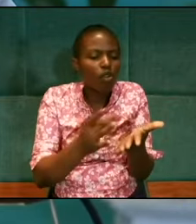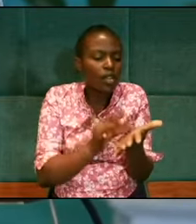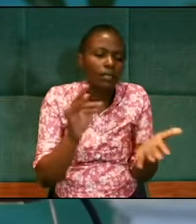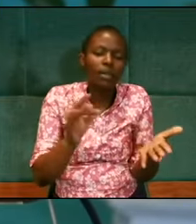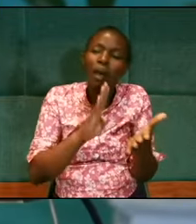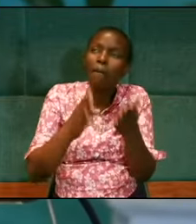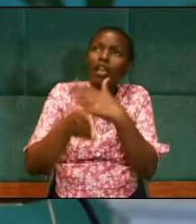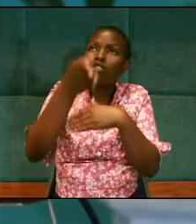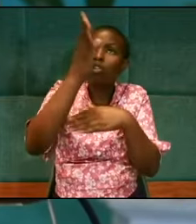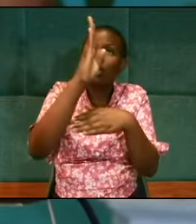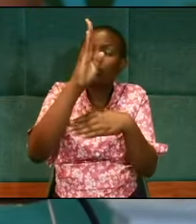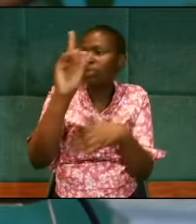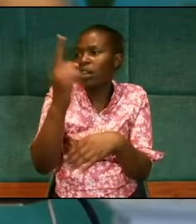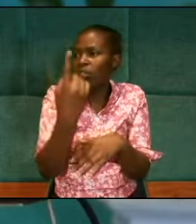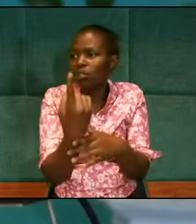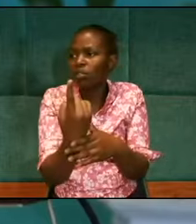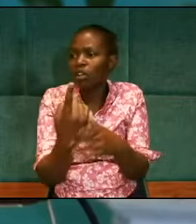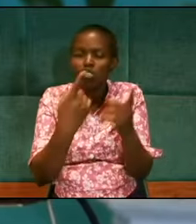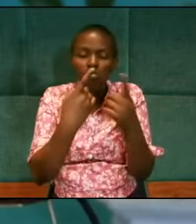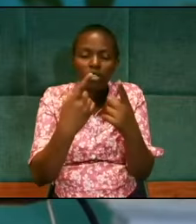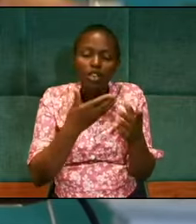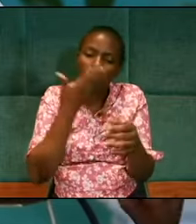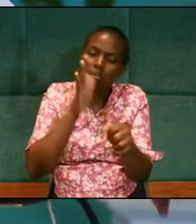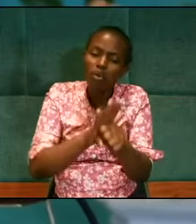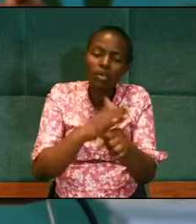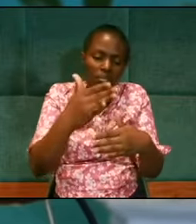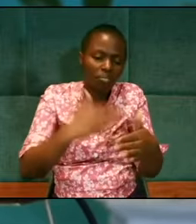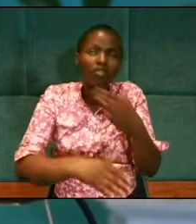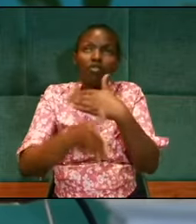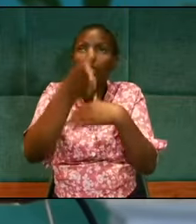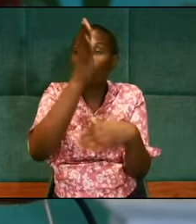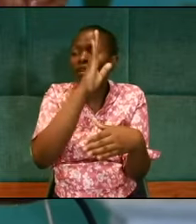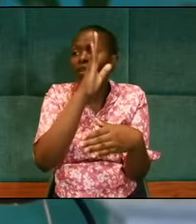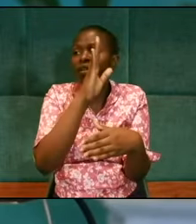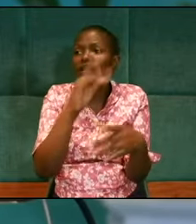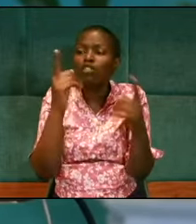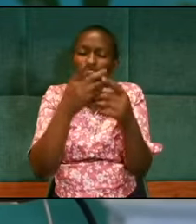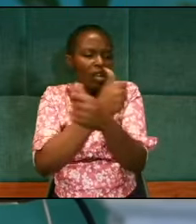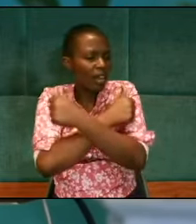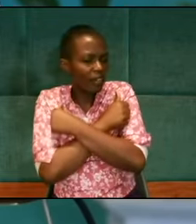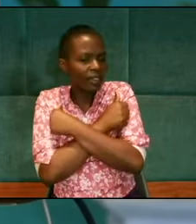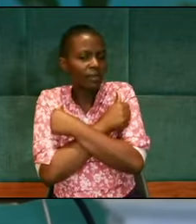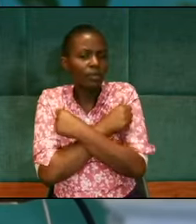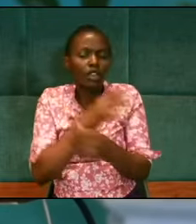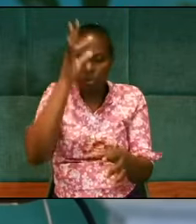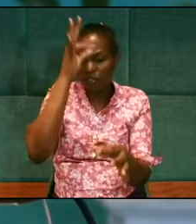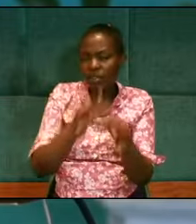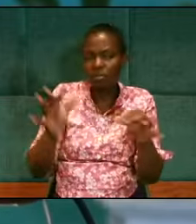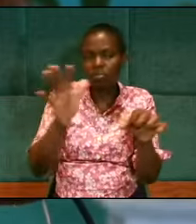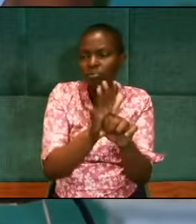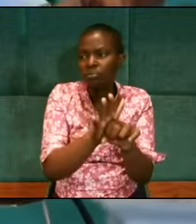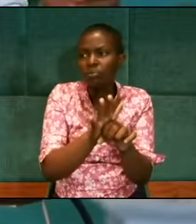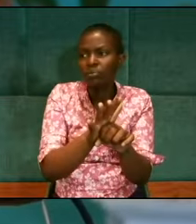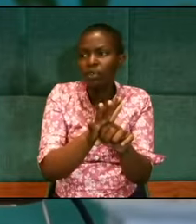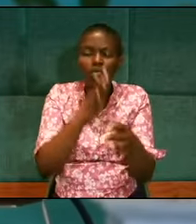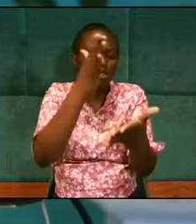by God. You say you promise before God to be loving, to be faithful,